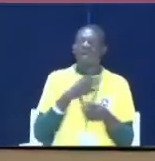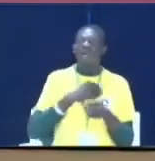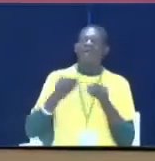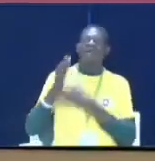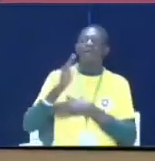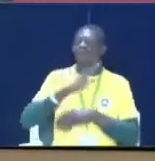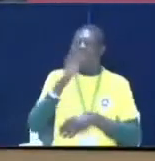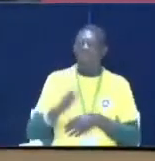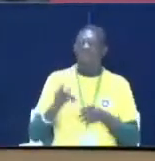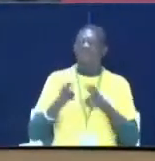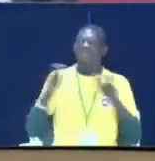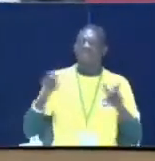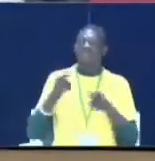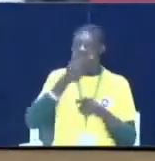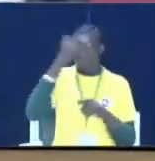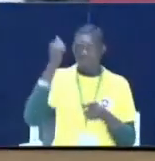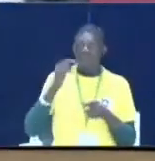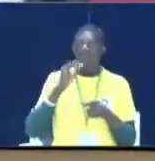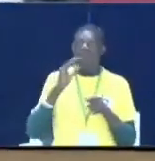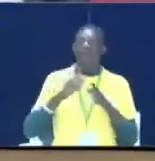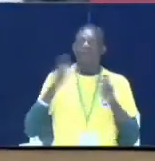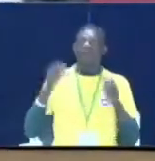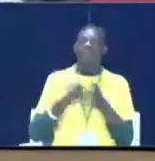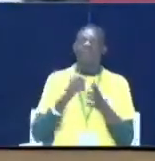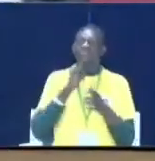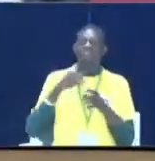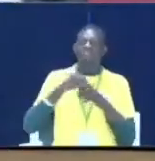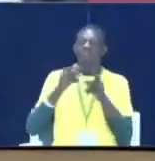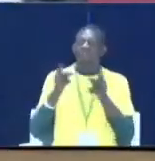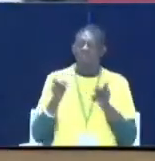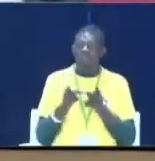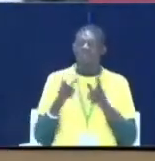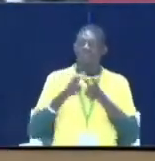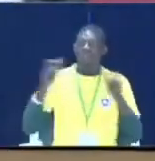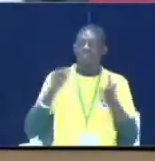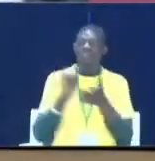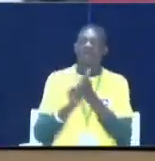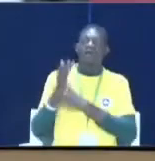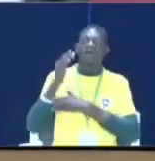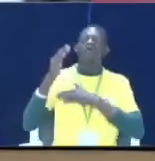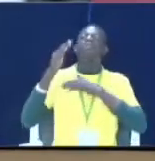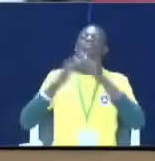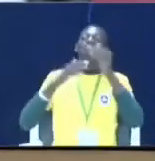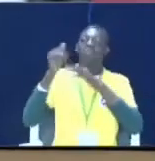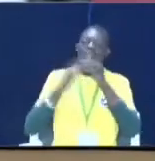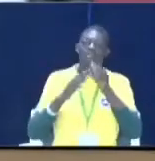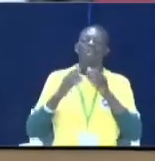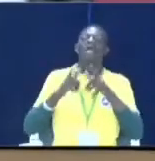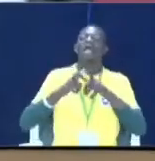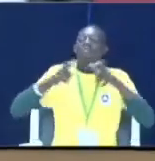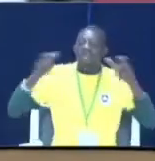will never enlarge you beyond your capacity. And it is in the place of stretching that God built capacity into men.